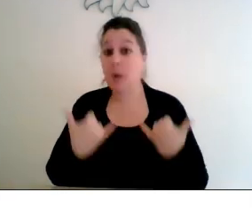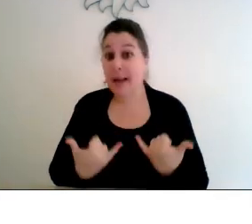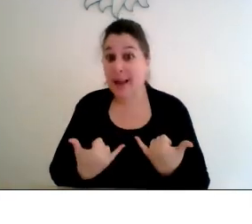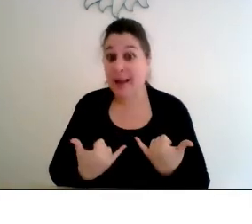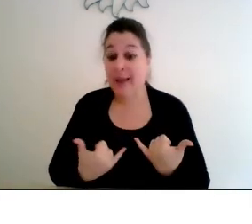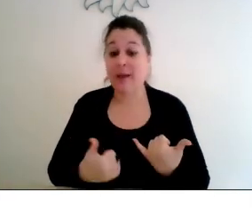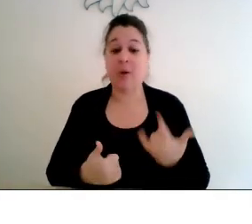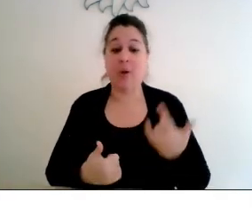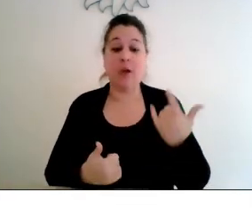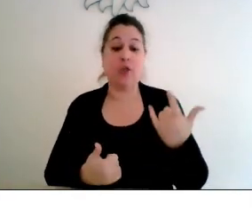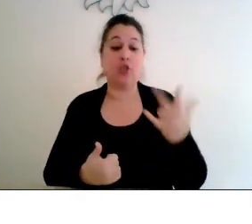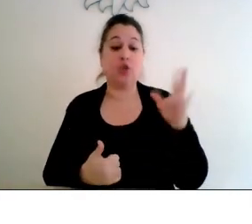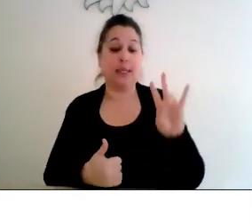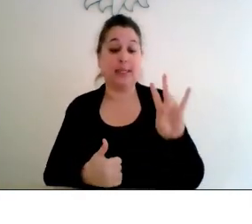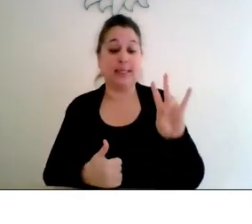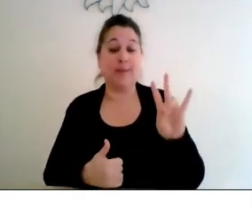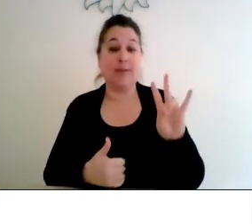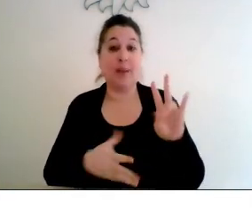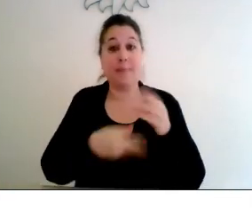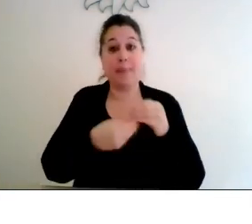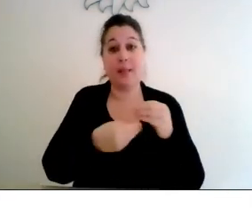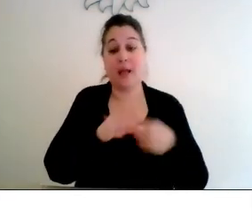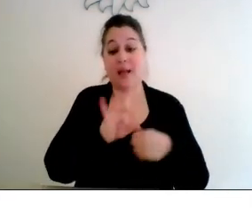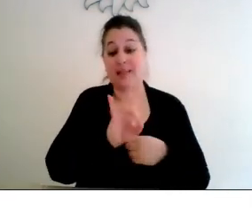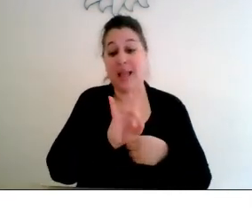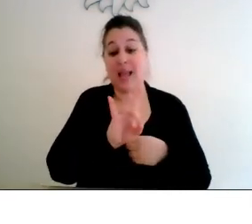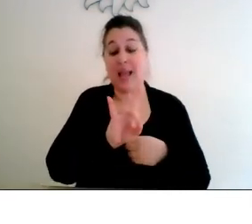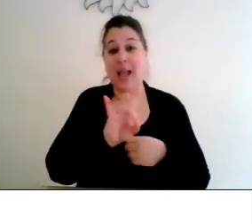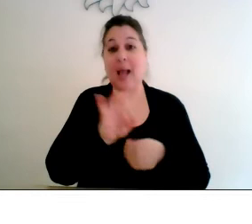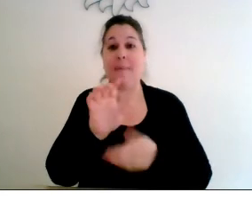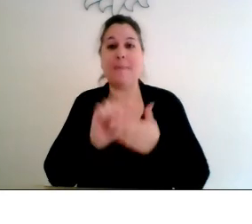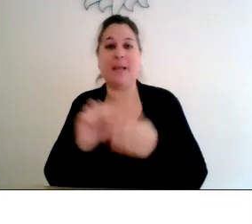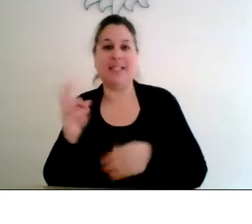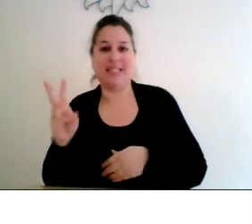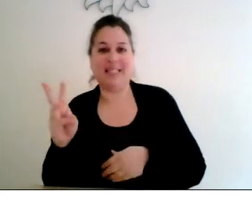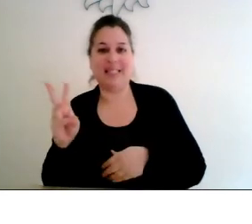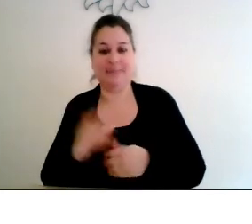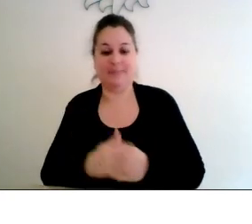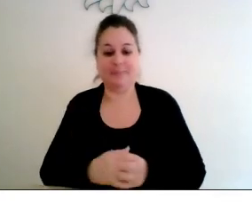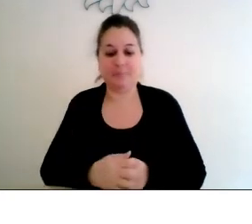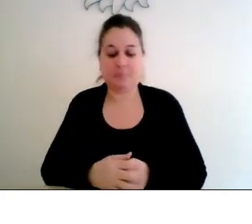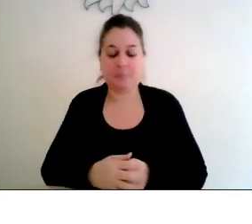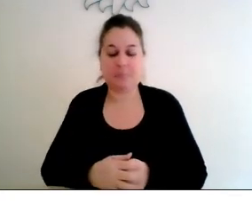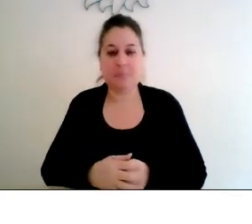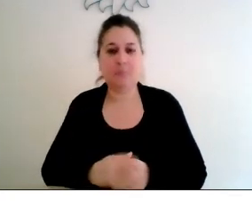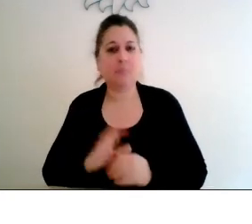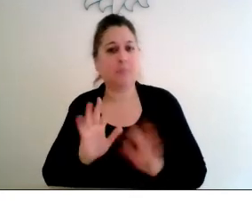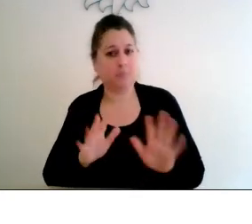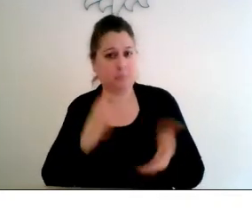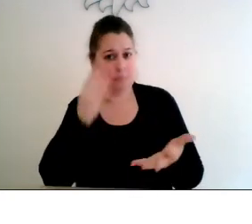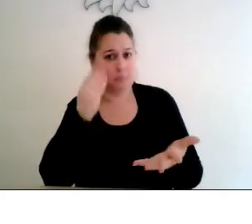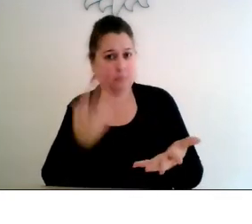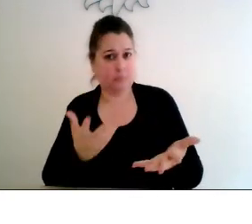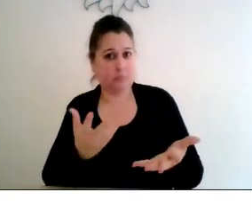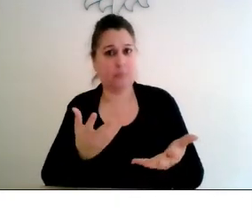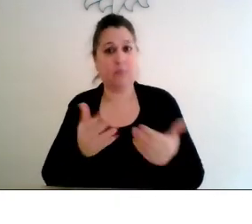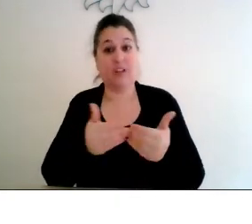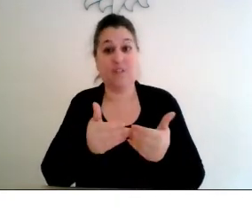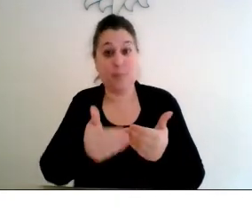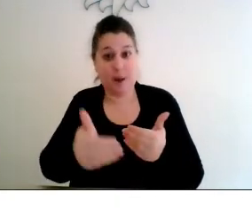from now on is, now that you know that we're bringing everything down, I'm just going to draw an arrow going